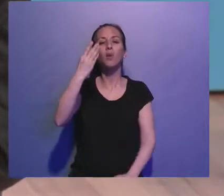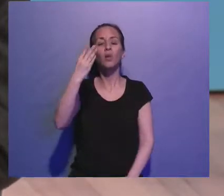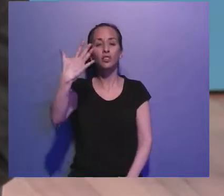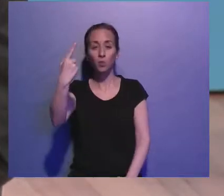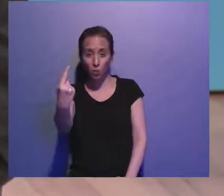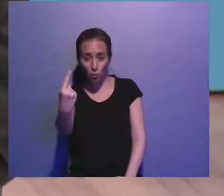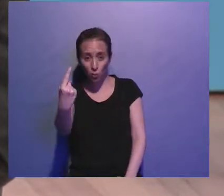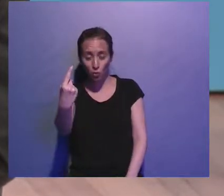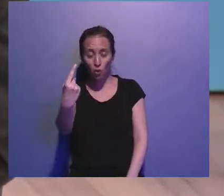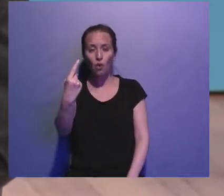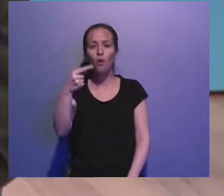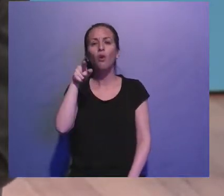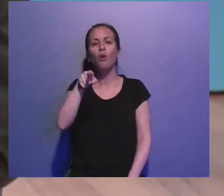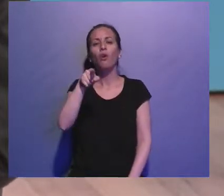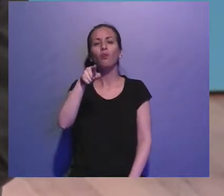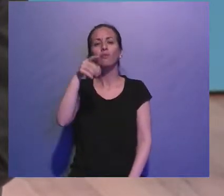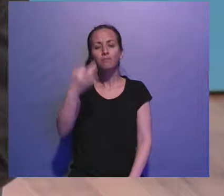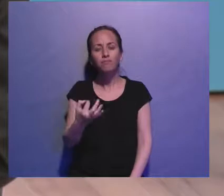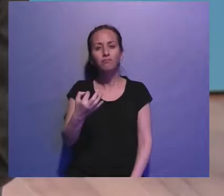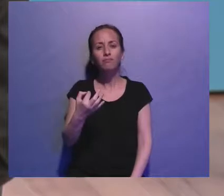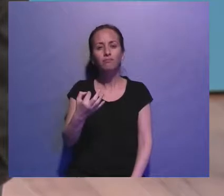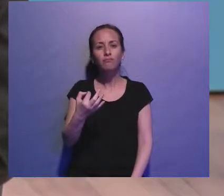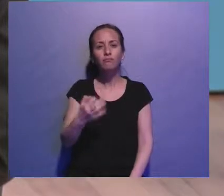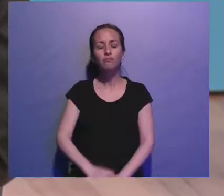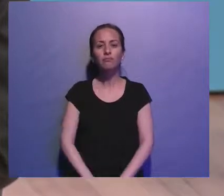through an executive decree that